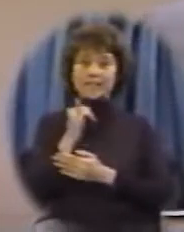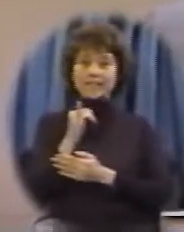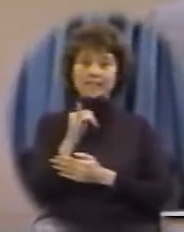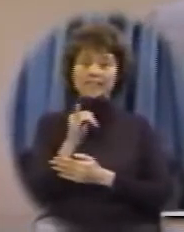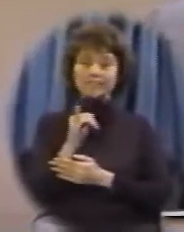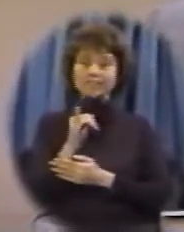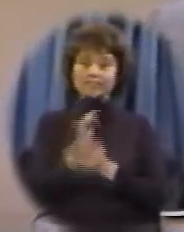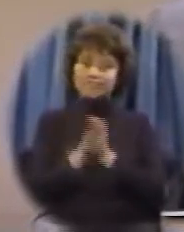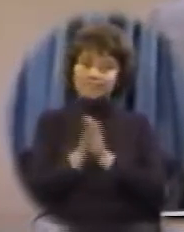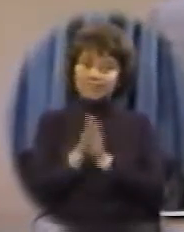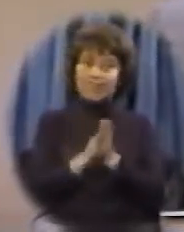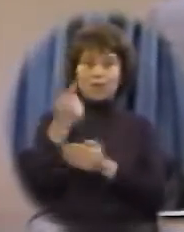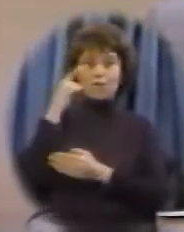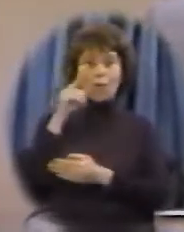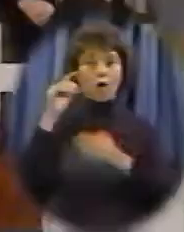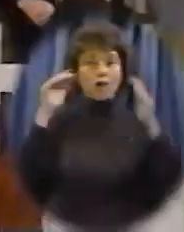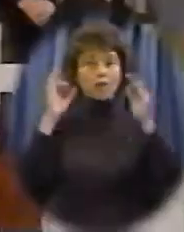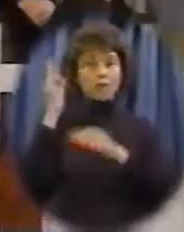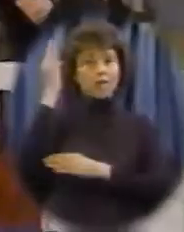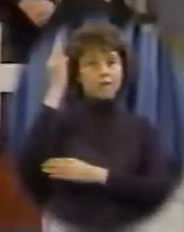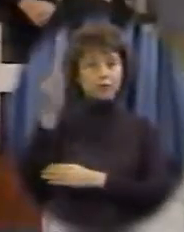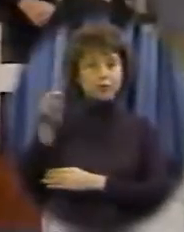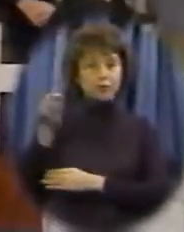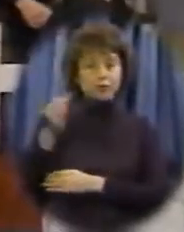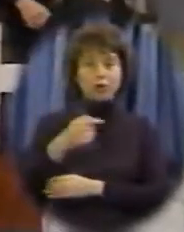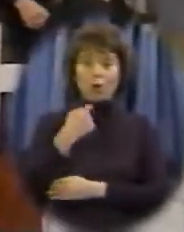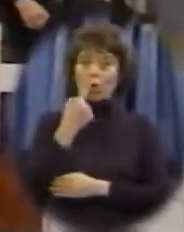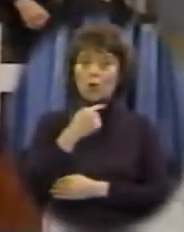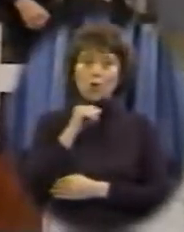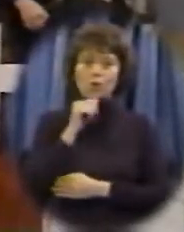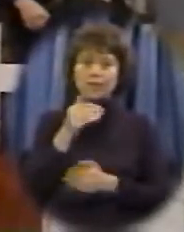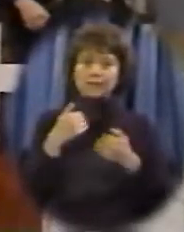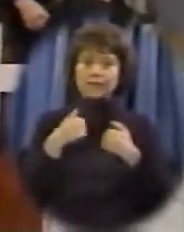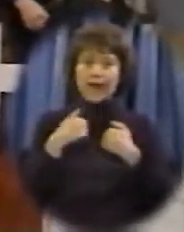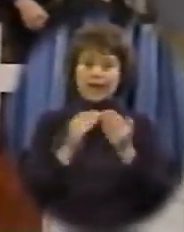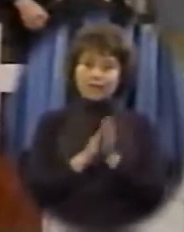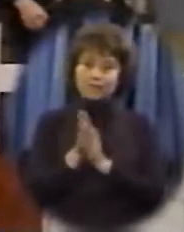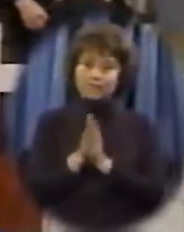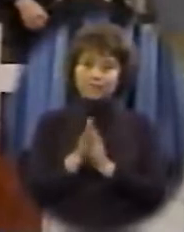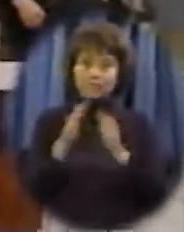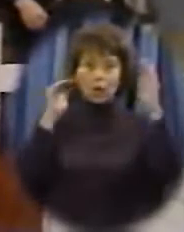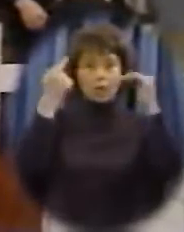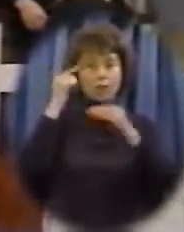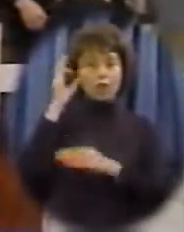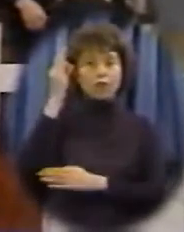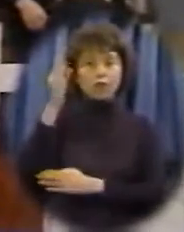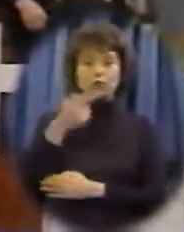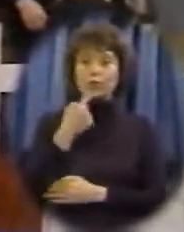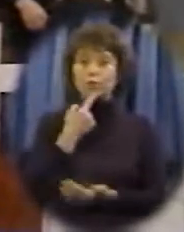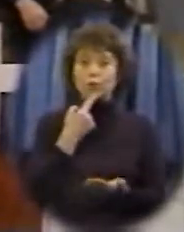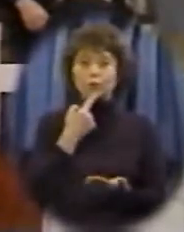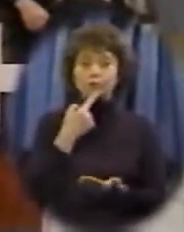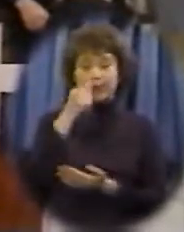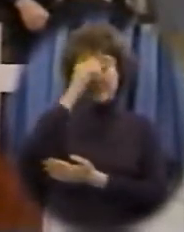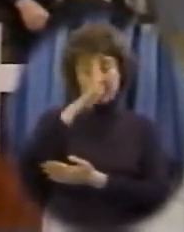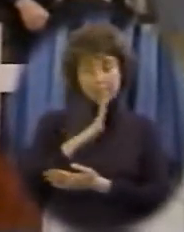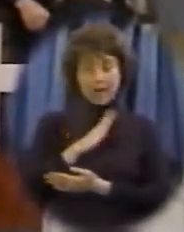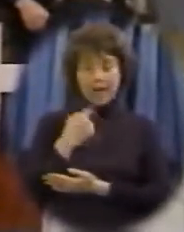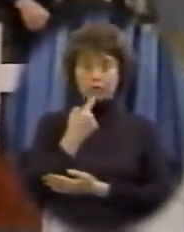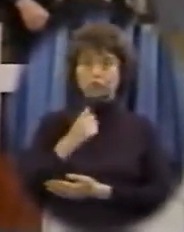well-founded expectation for the future? First, the man who doubts or denies the existence of God stands without any